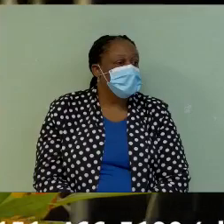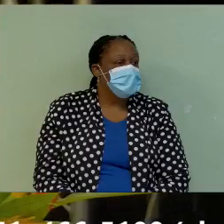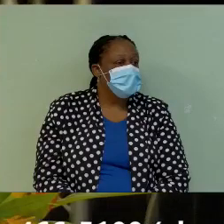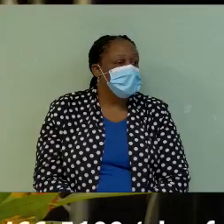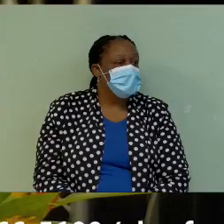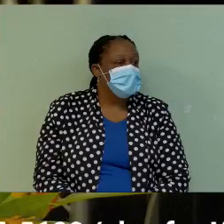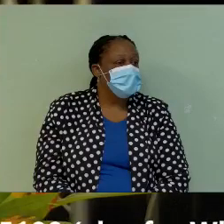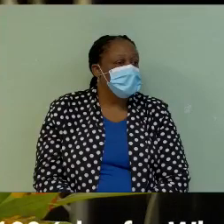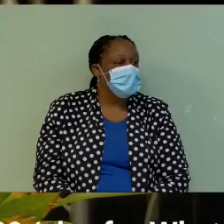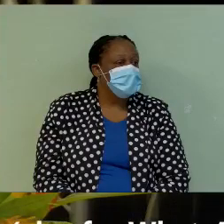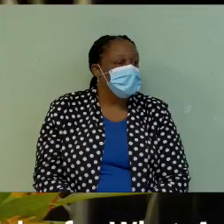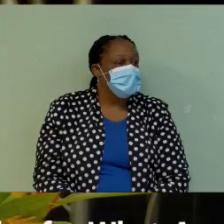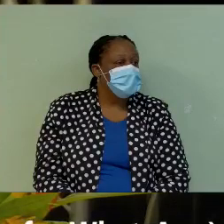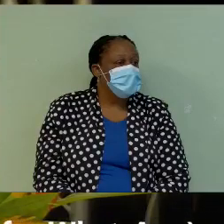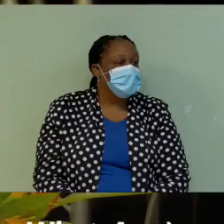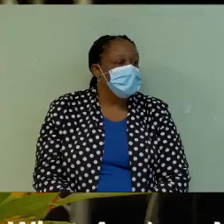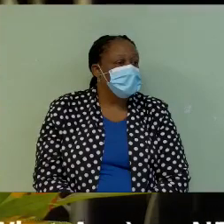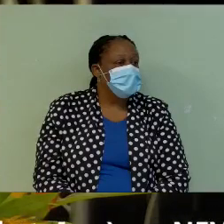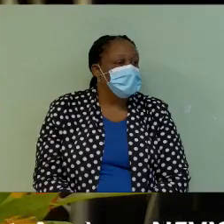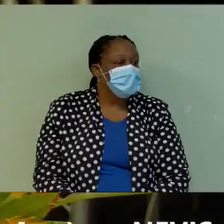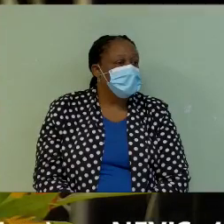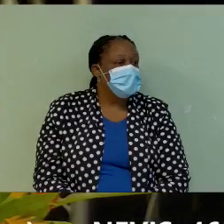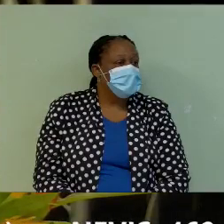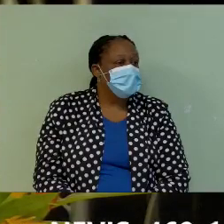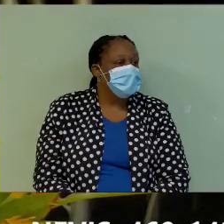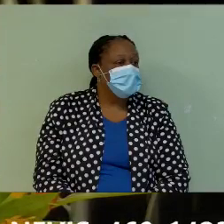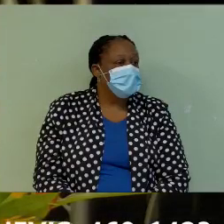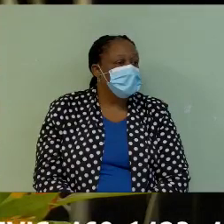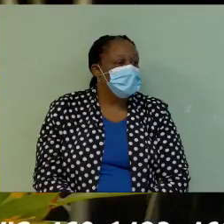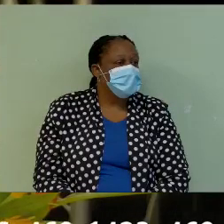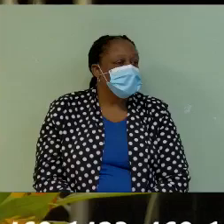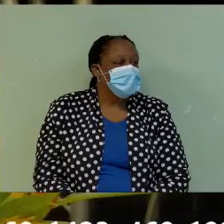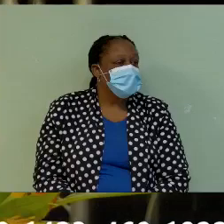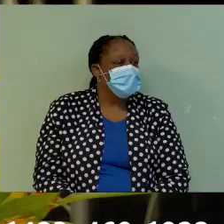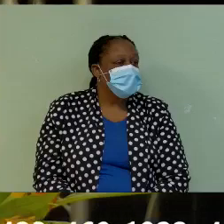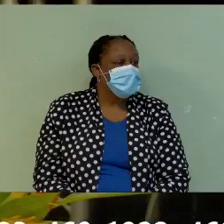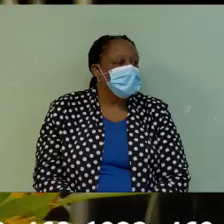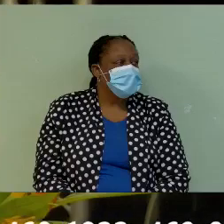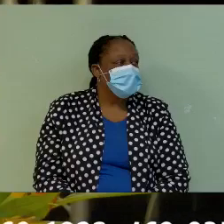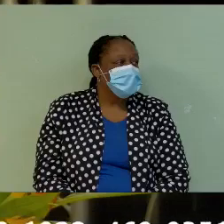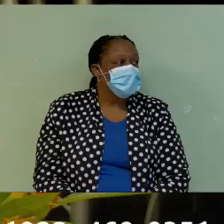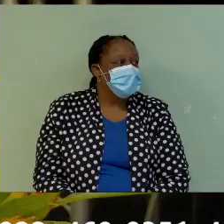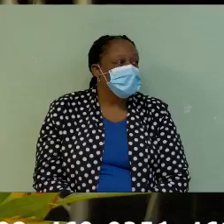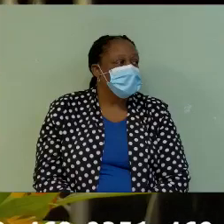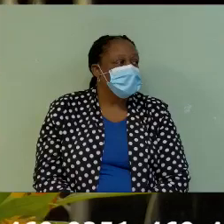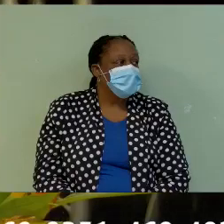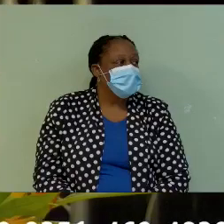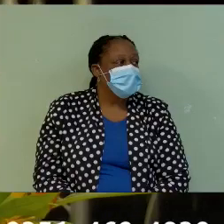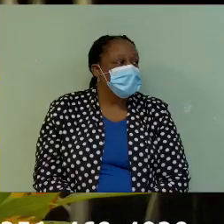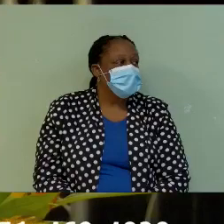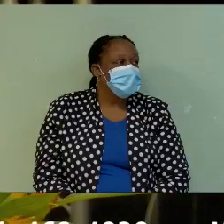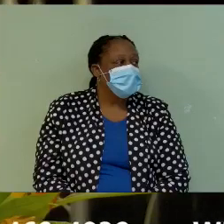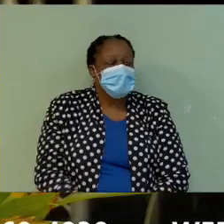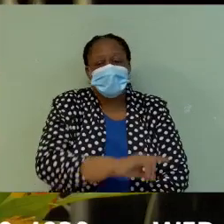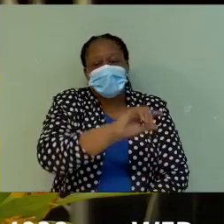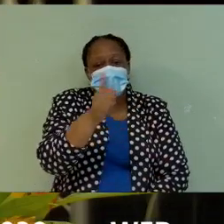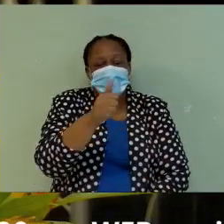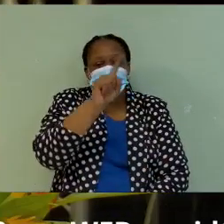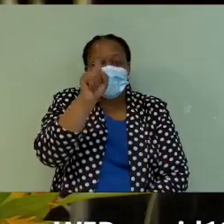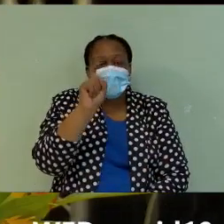150 persons tested so far. Which one answered? Okay, so, all right, so we